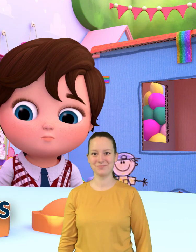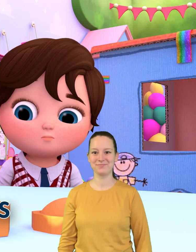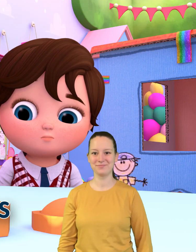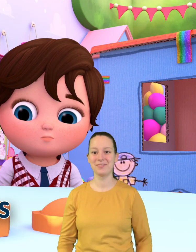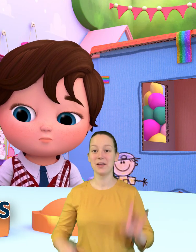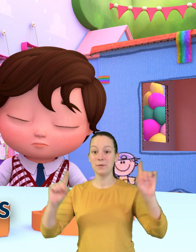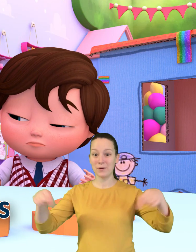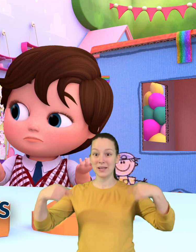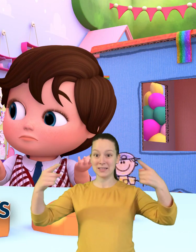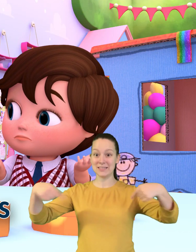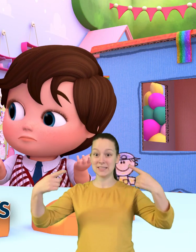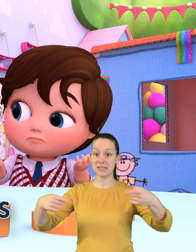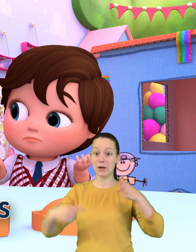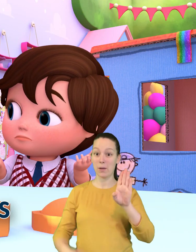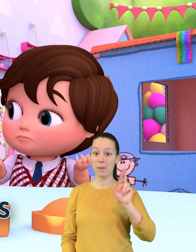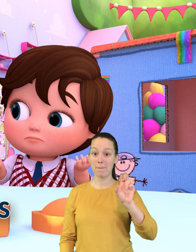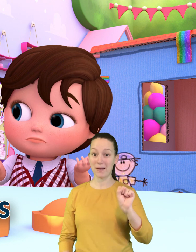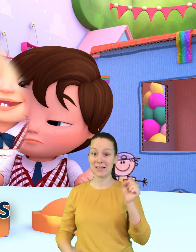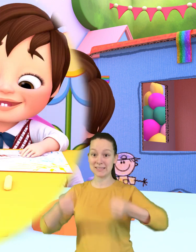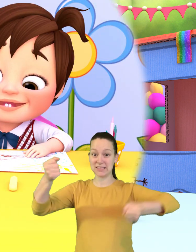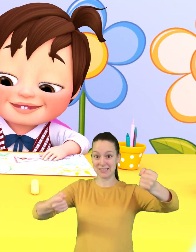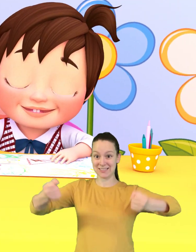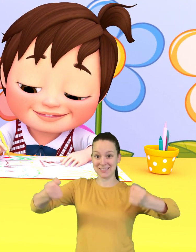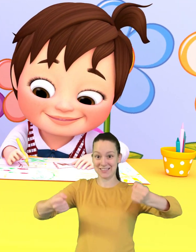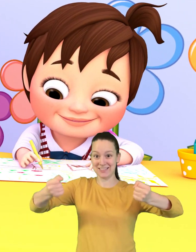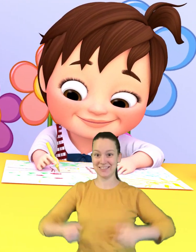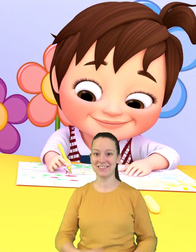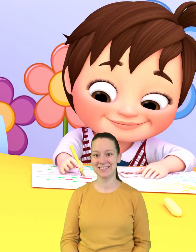The Wheels On The Bus